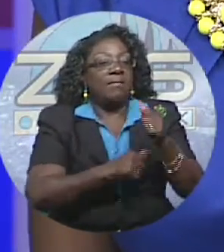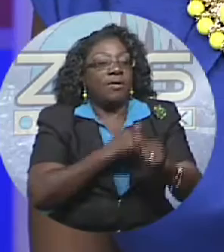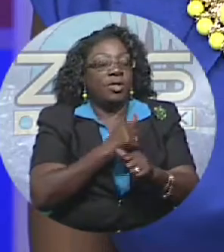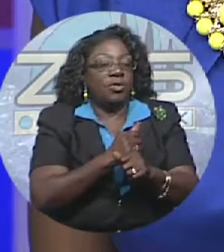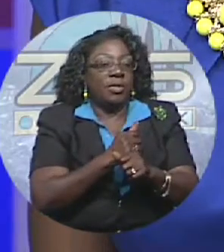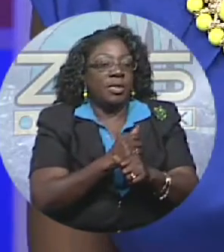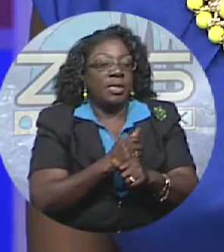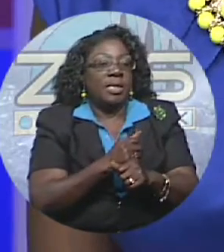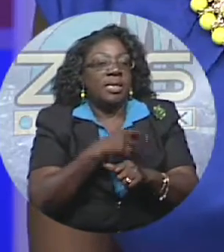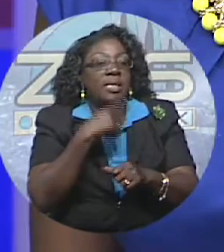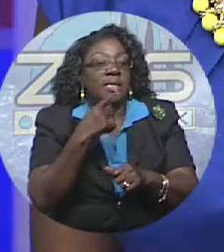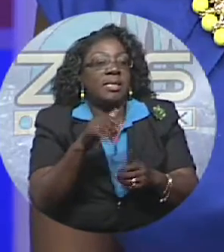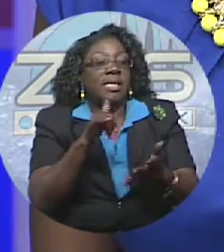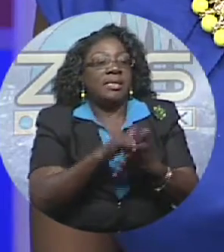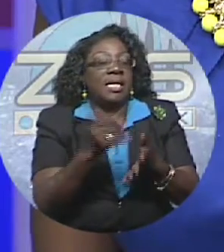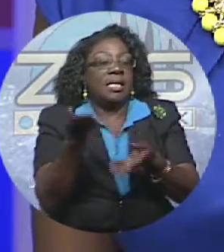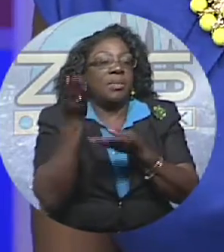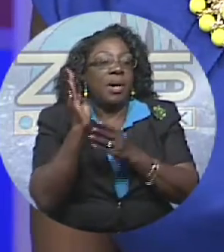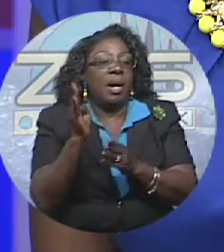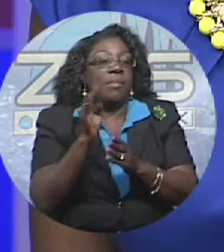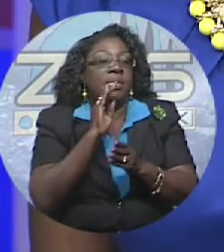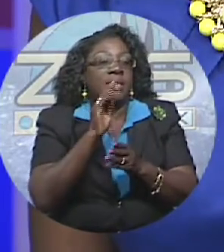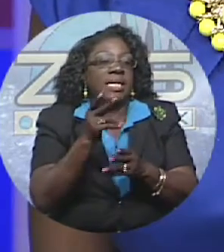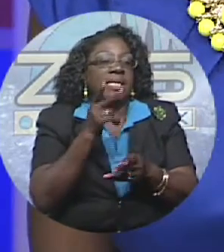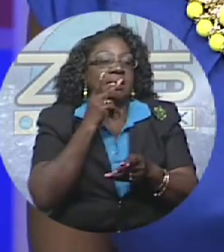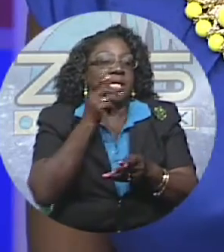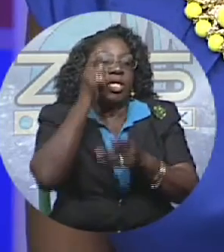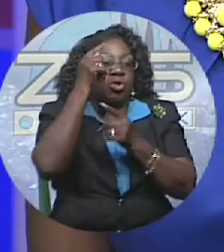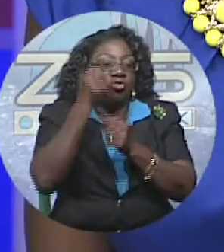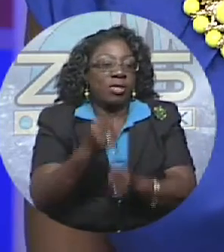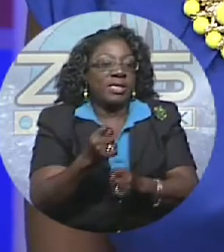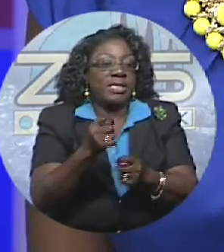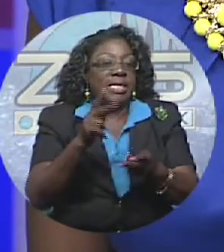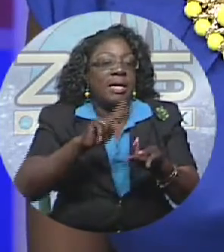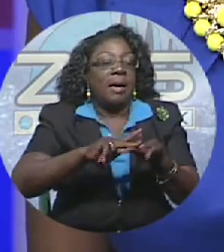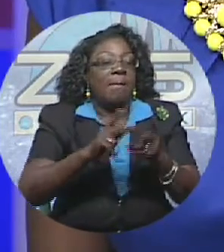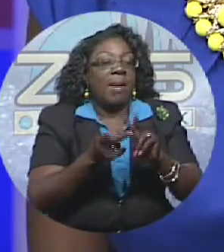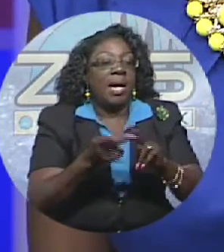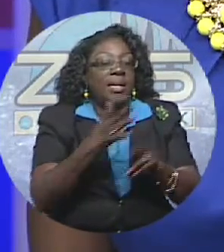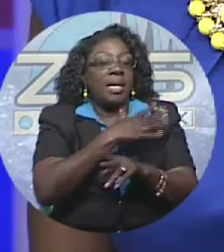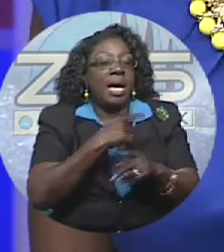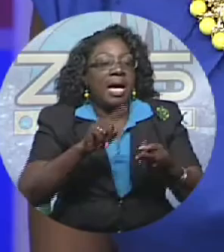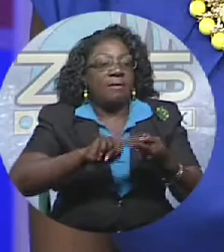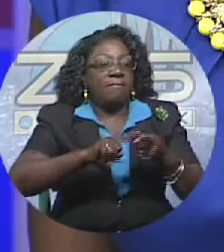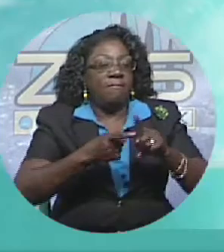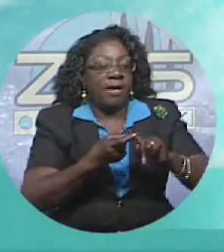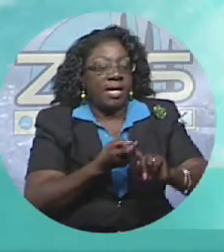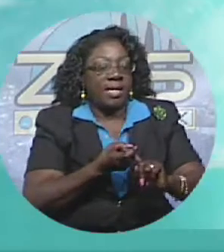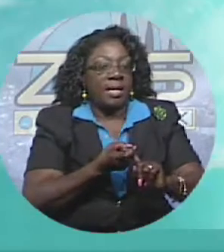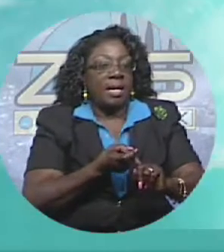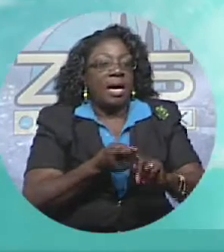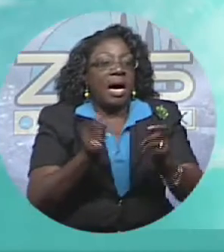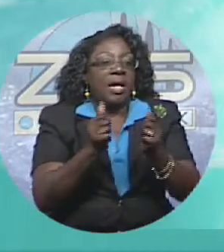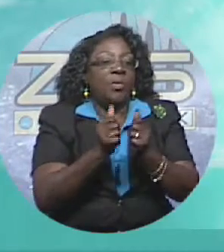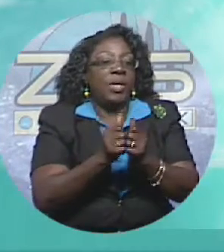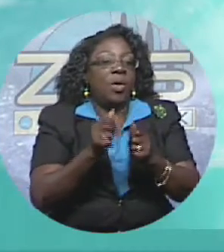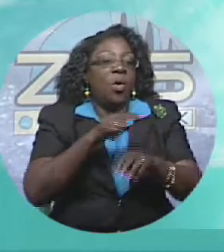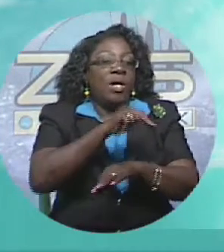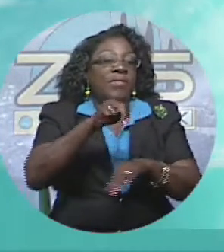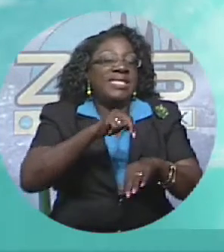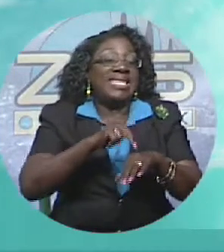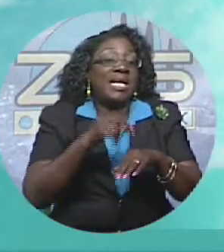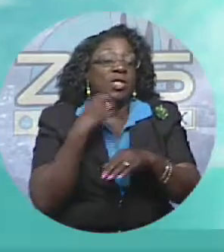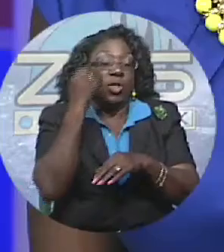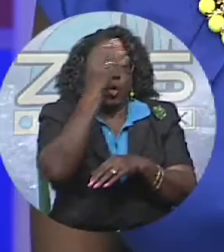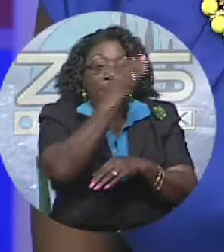said in a statement that the Bahamas is a trusted partner and friend, and our country's abundant natural beauty is why Americans such as